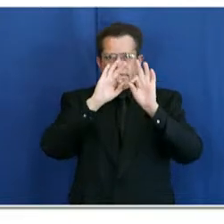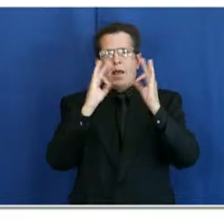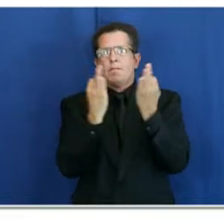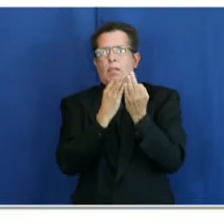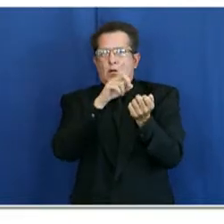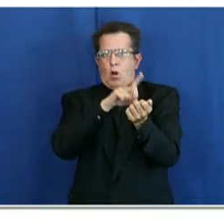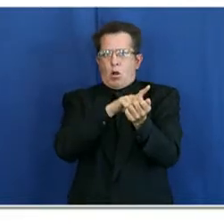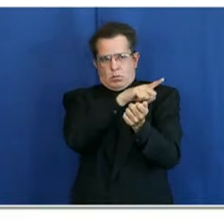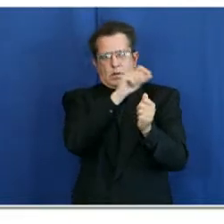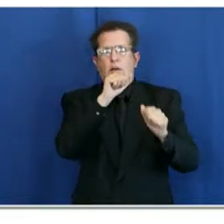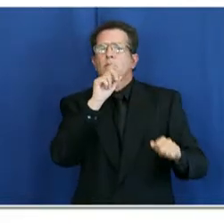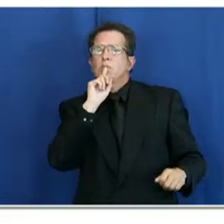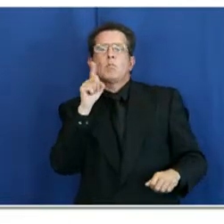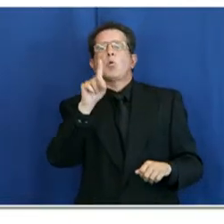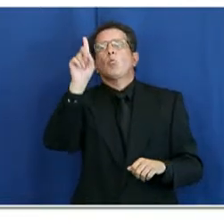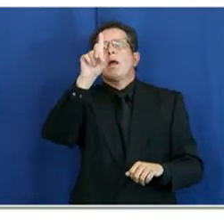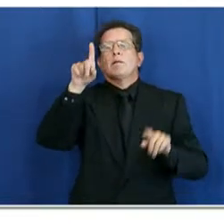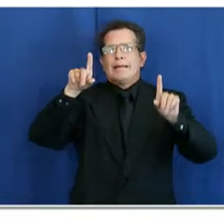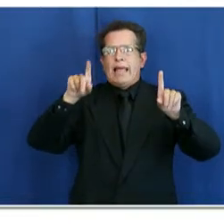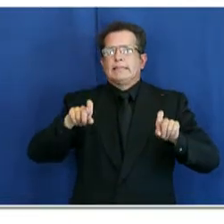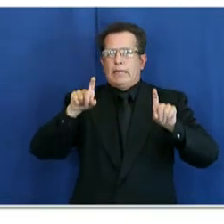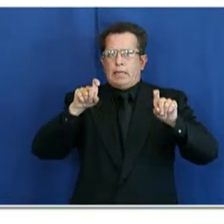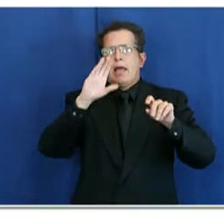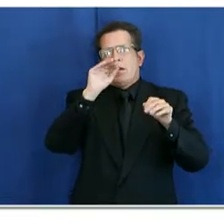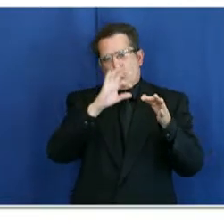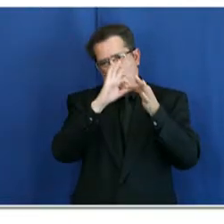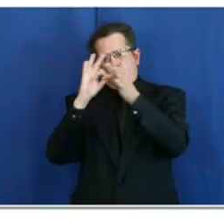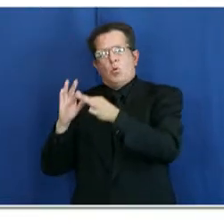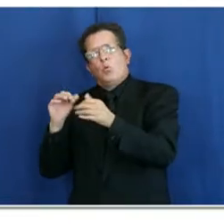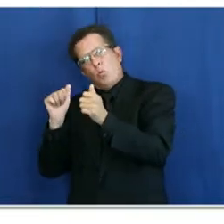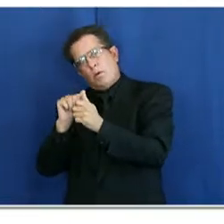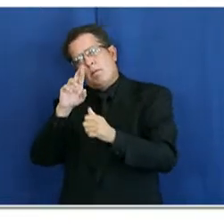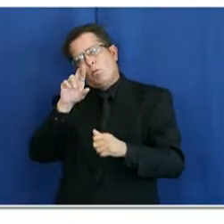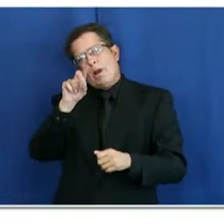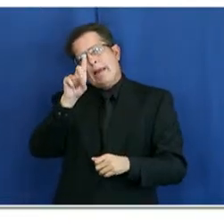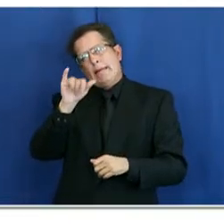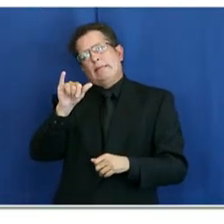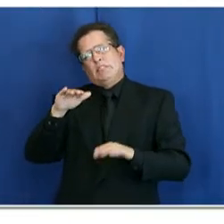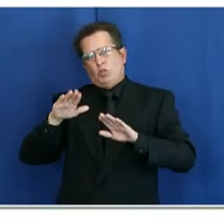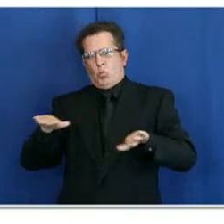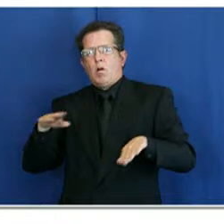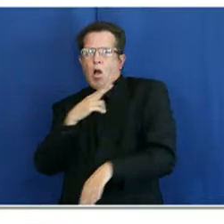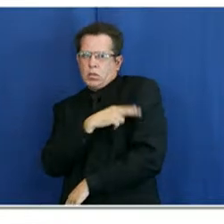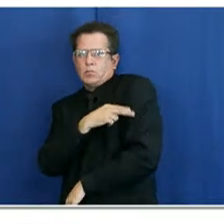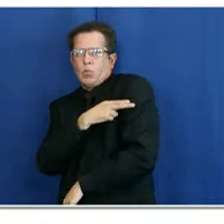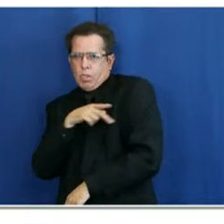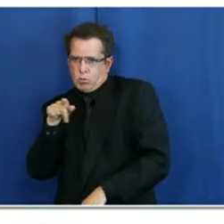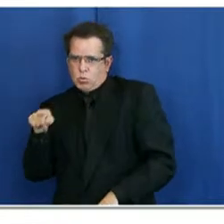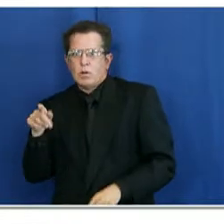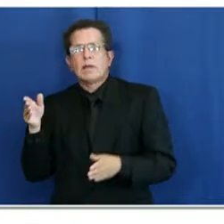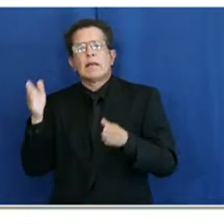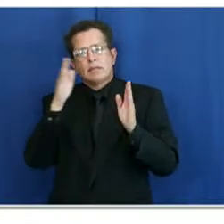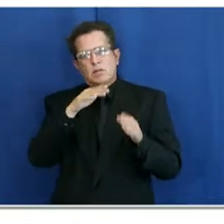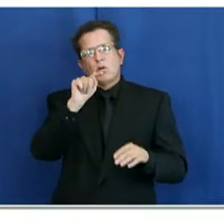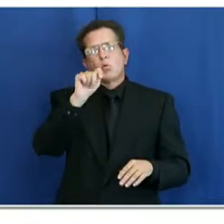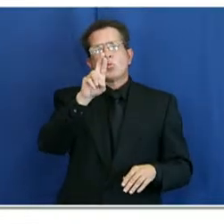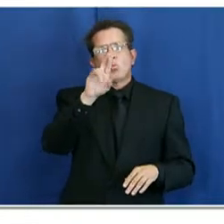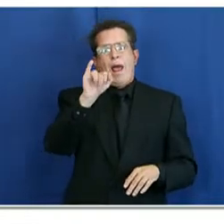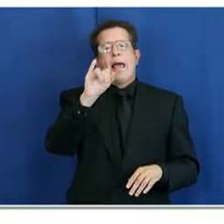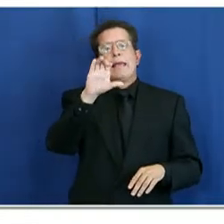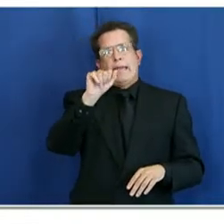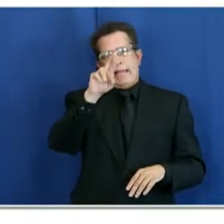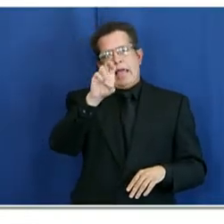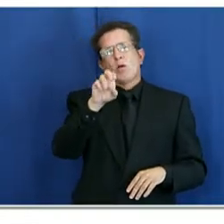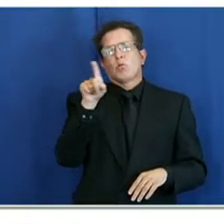coordinate testing through a centralized process with Rady Children's Hospital. The two exceptions to that are if you have your healthcare through TRICARE, they will handle their